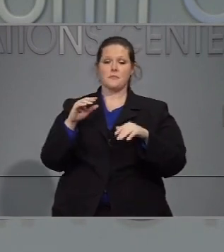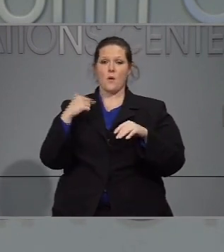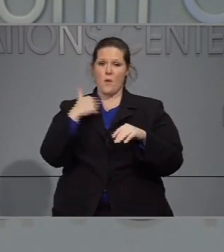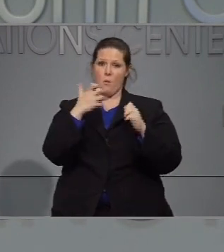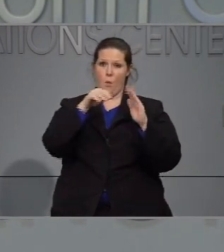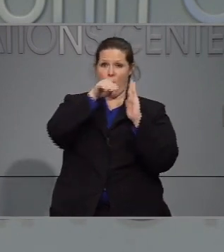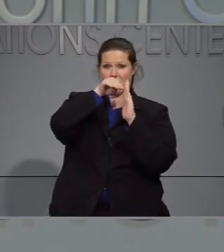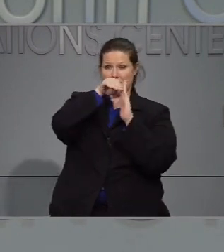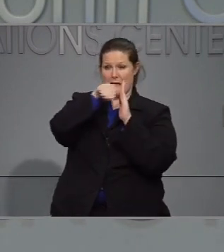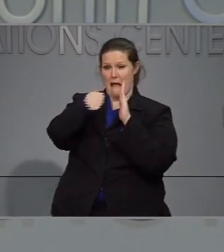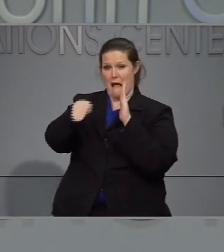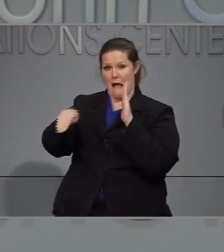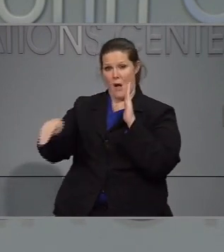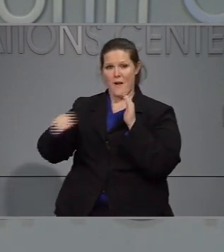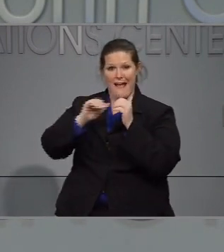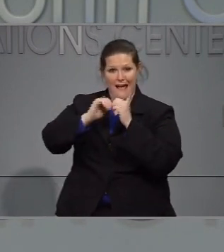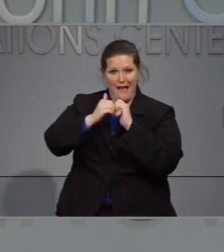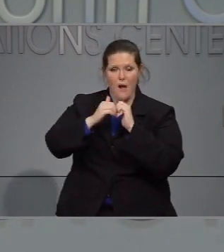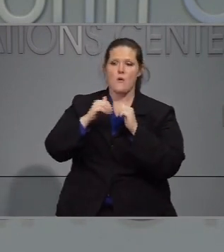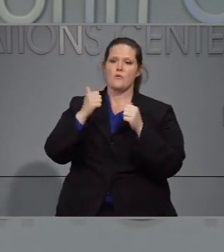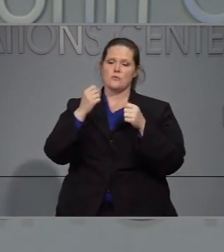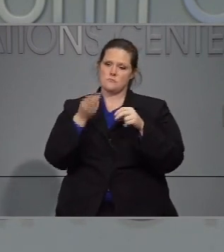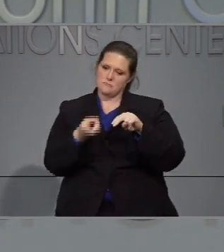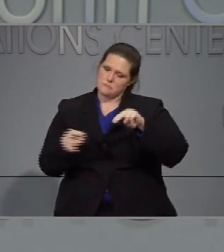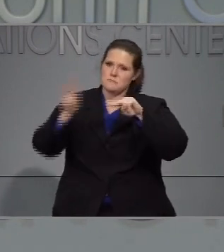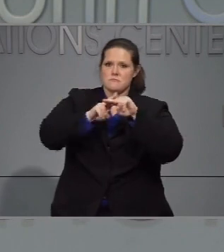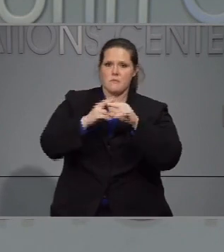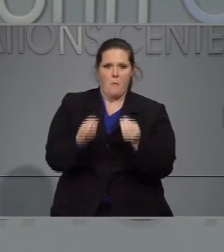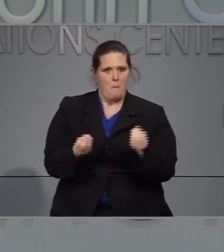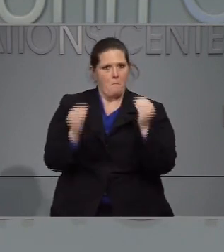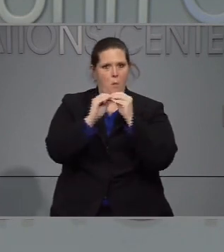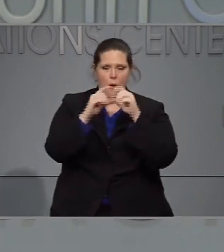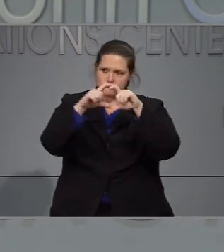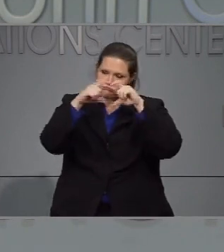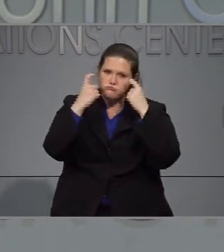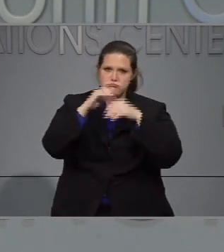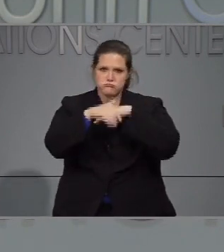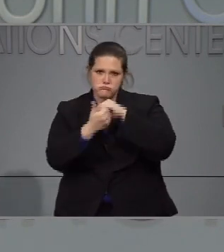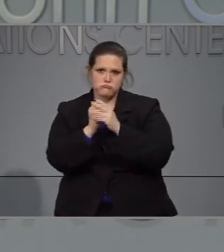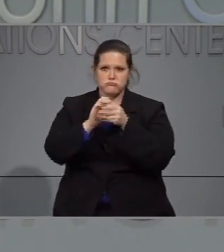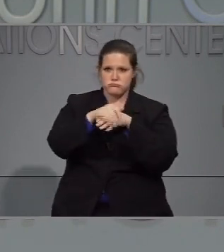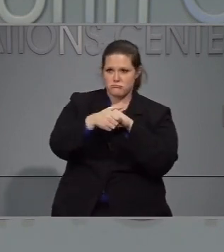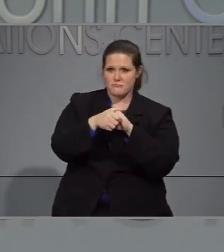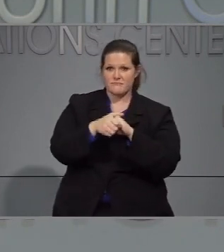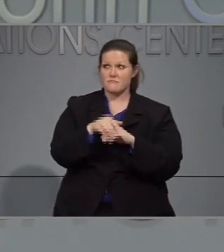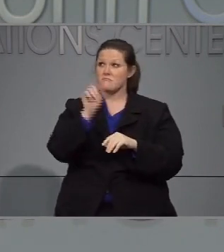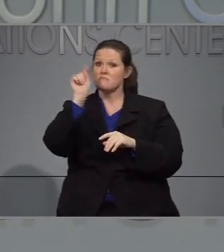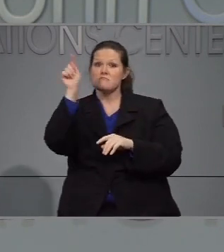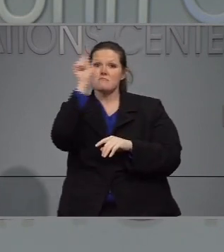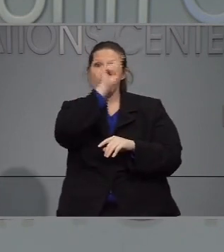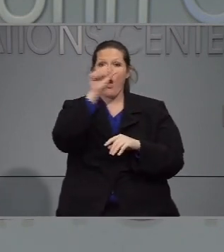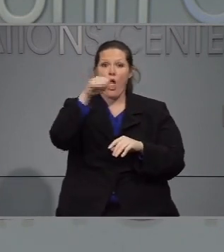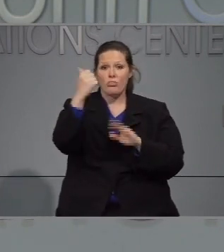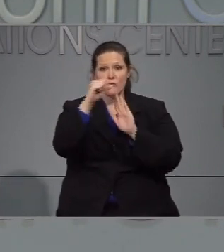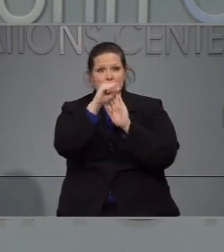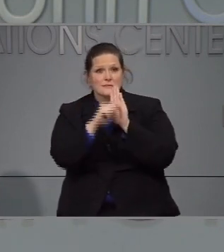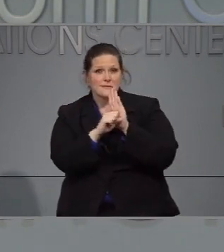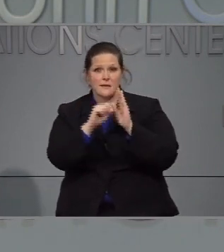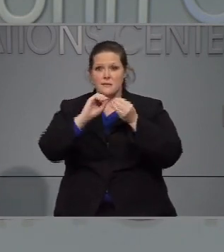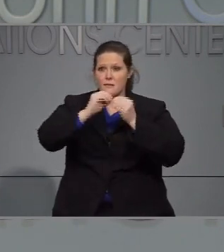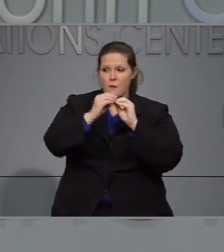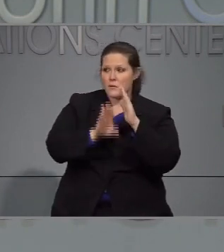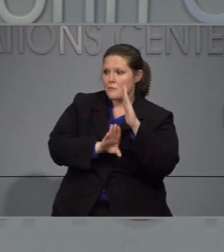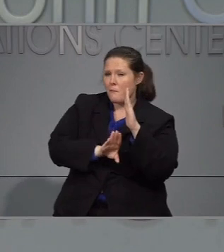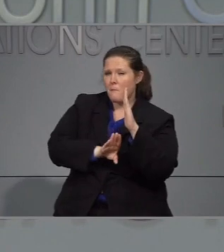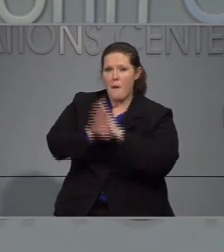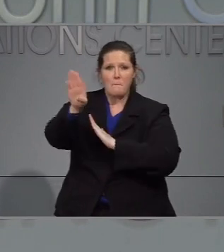slow the spread of the virus. Other states have had to go backward when they saw sharp increases in their case numbers that